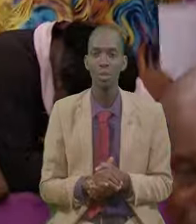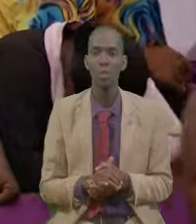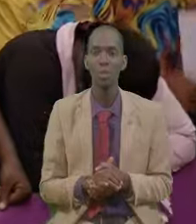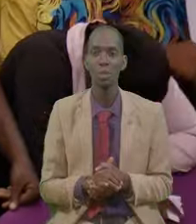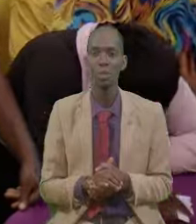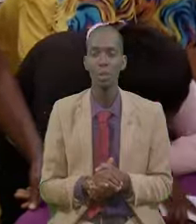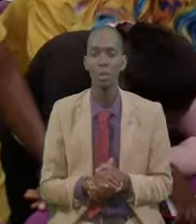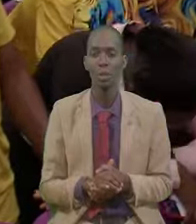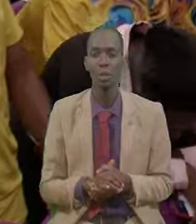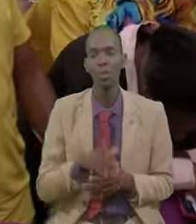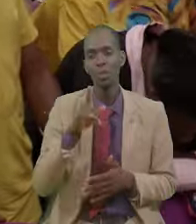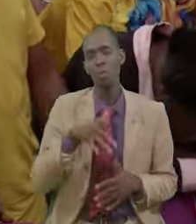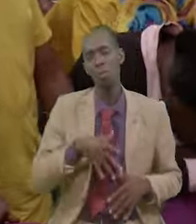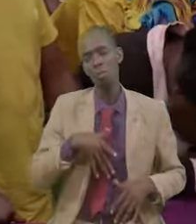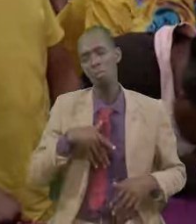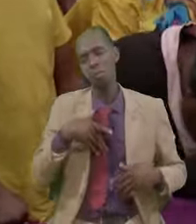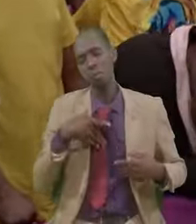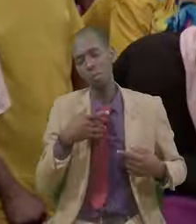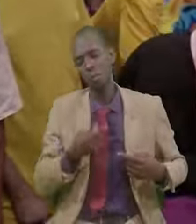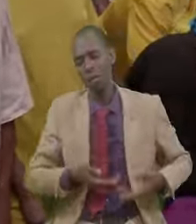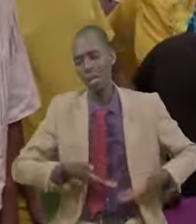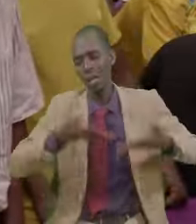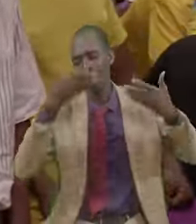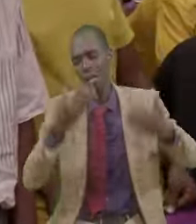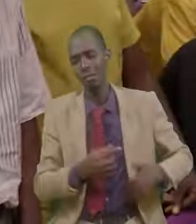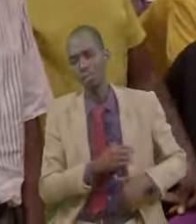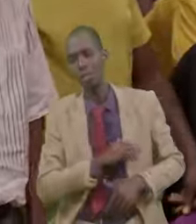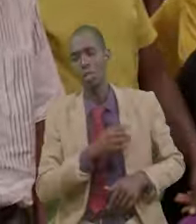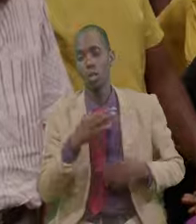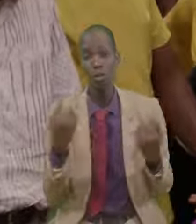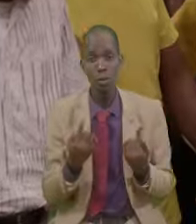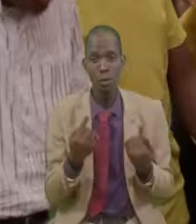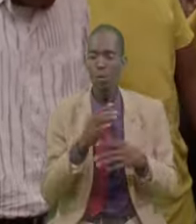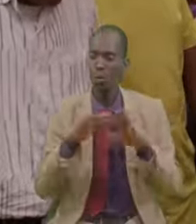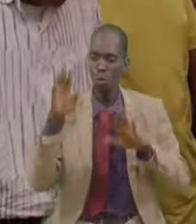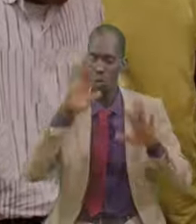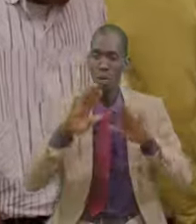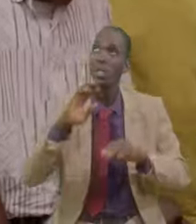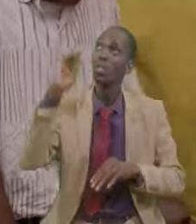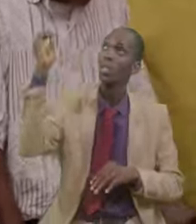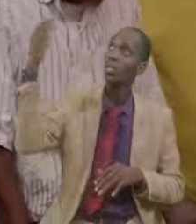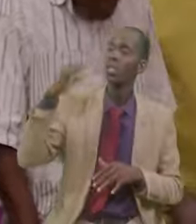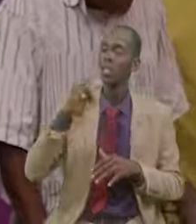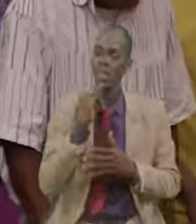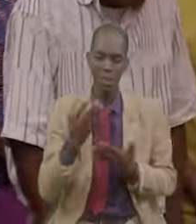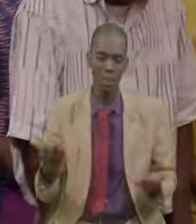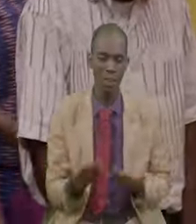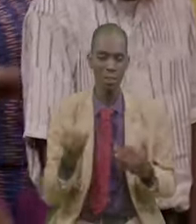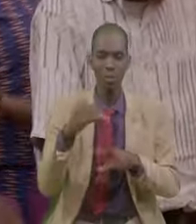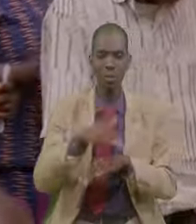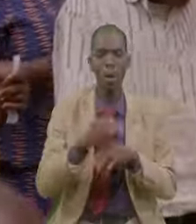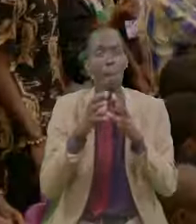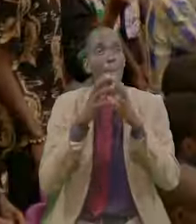You feel the guilt of sin over there? Tell him, grace is available here tonight. Abundant grace